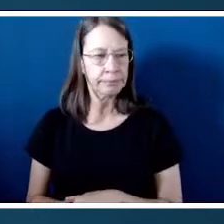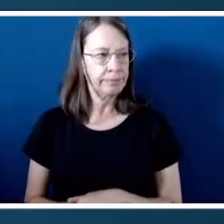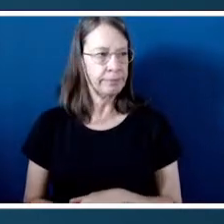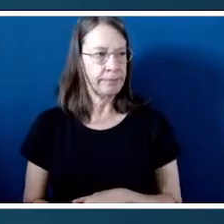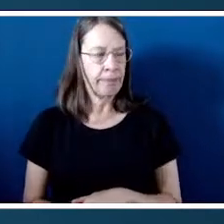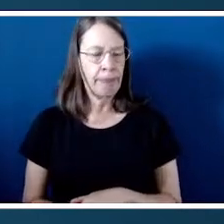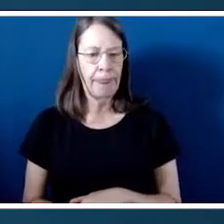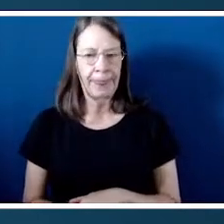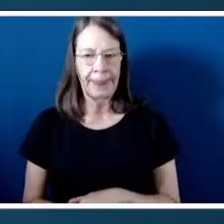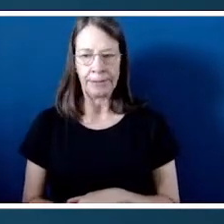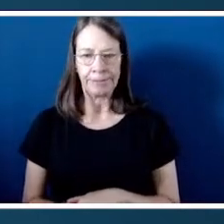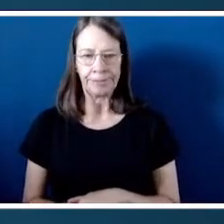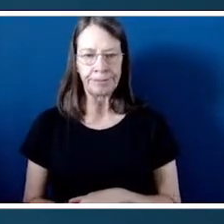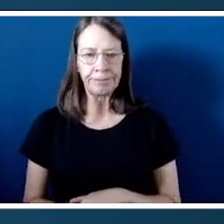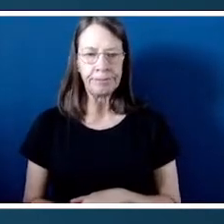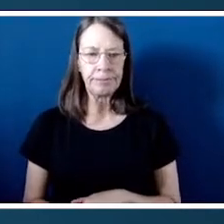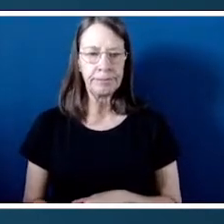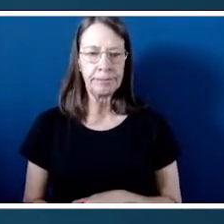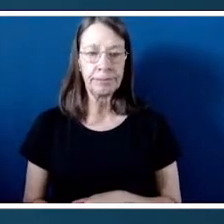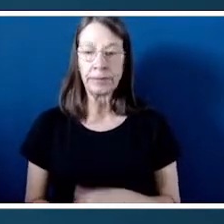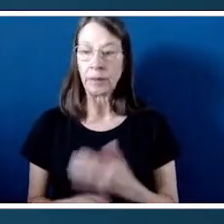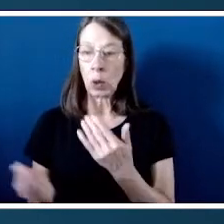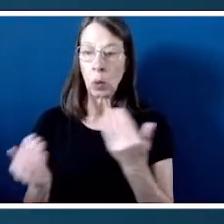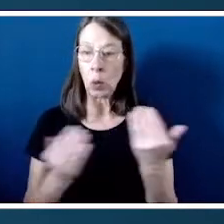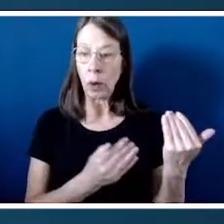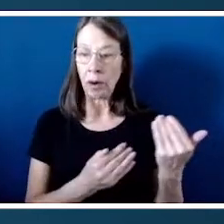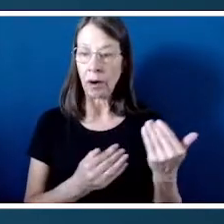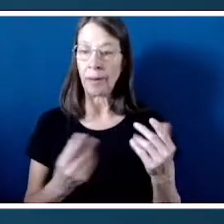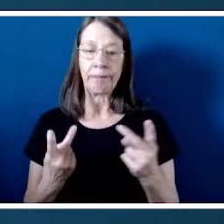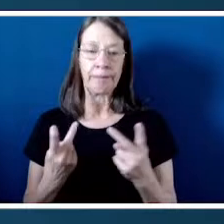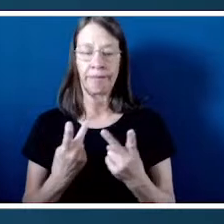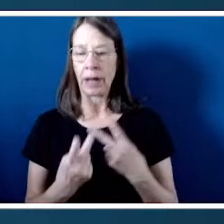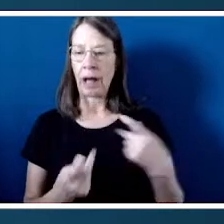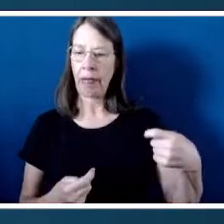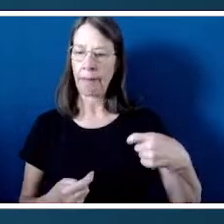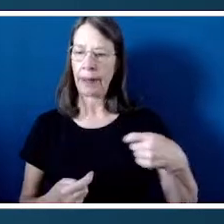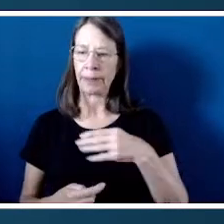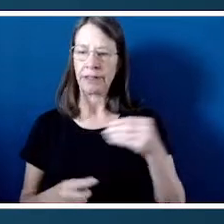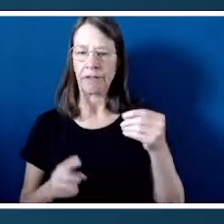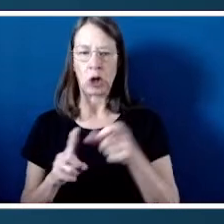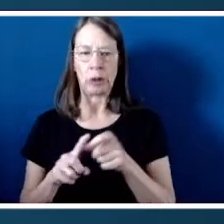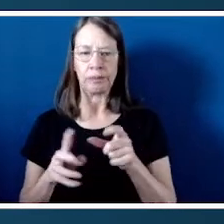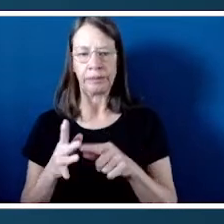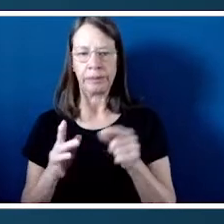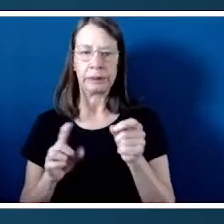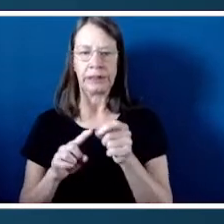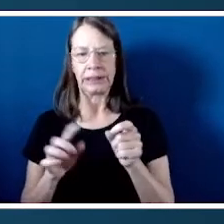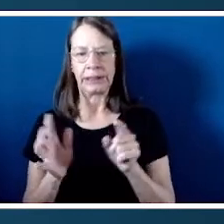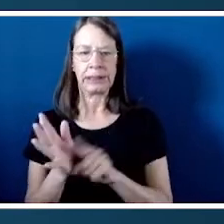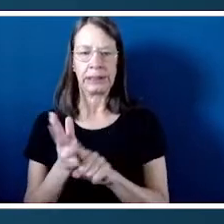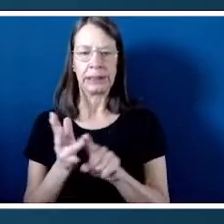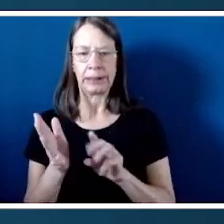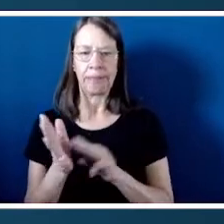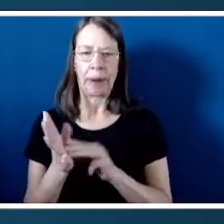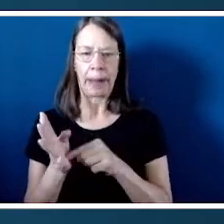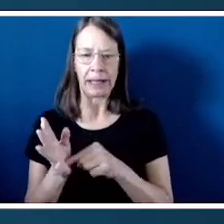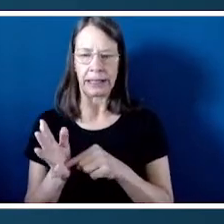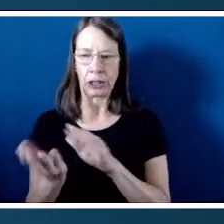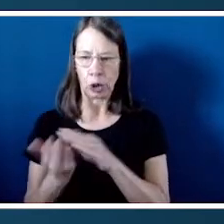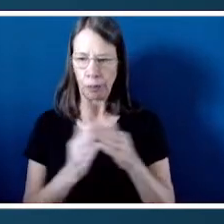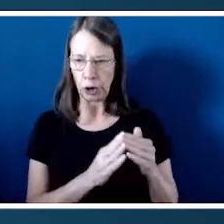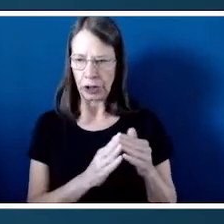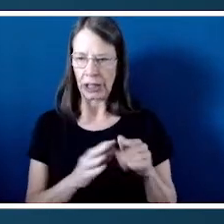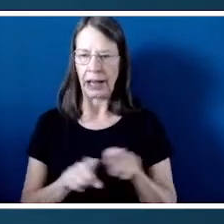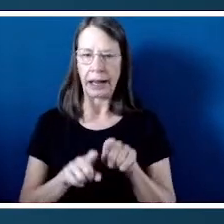I'd also like to welcome other members of the diplomatic community and officials from the Australian Department of